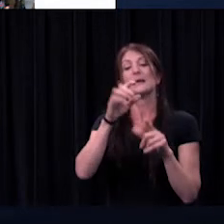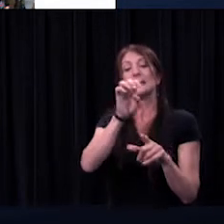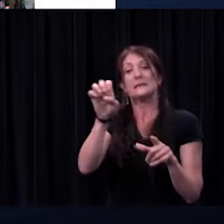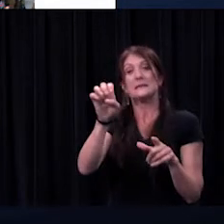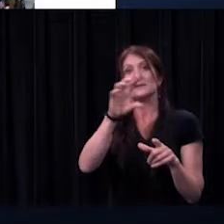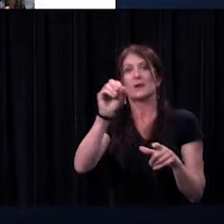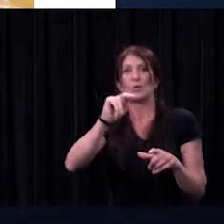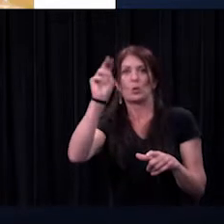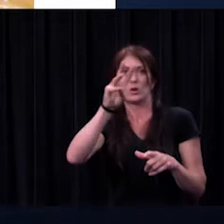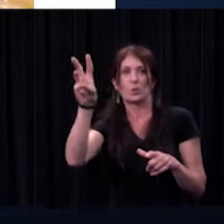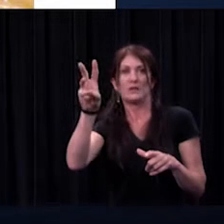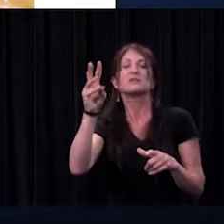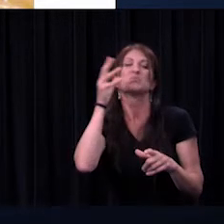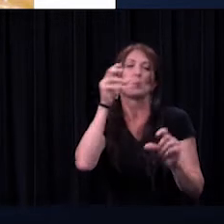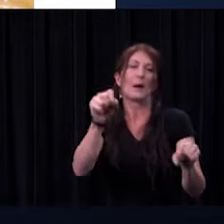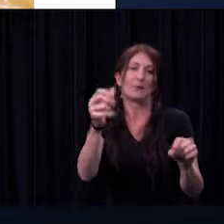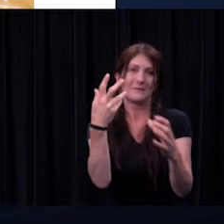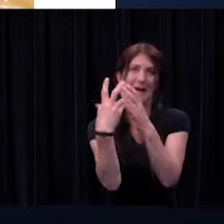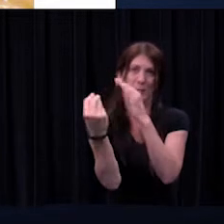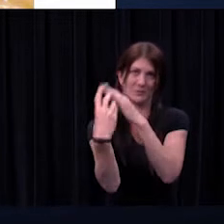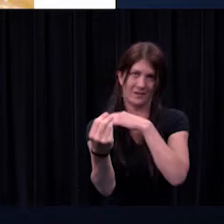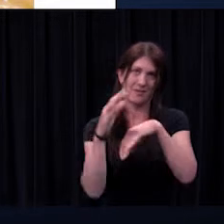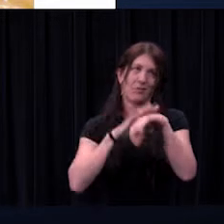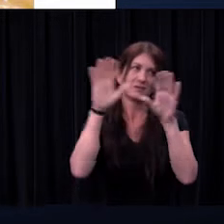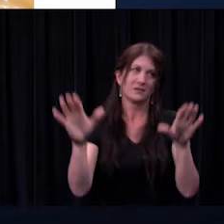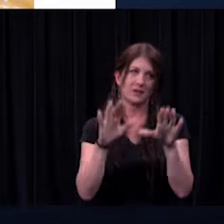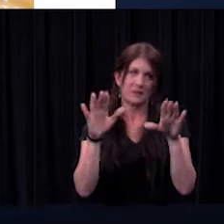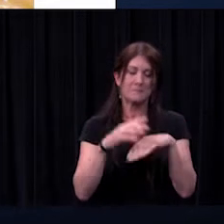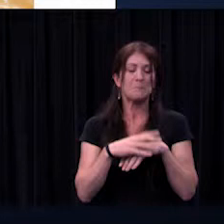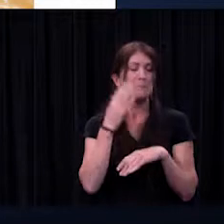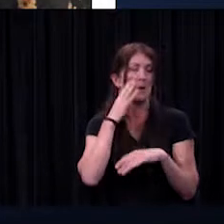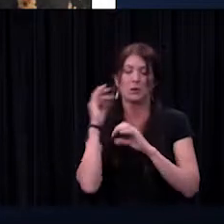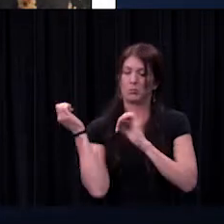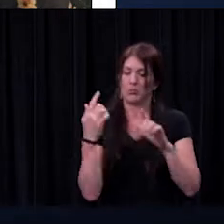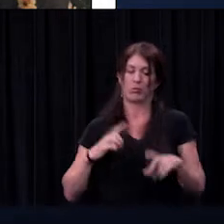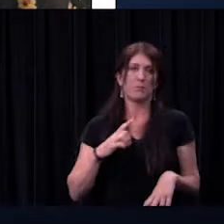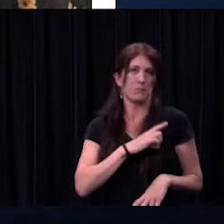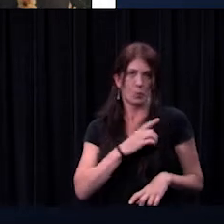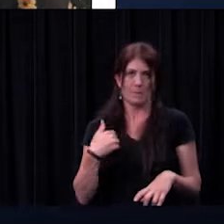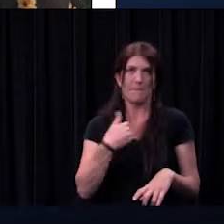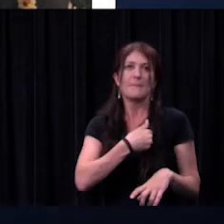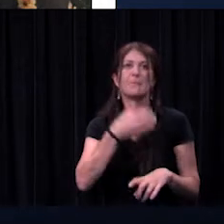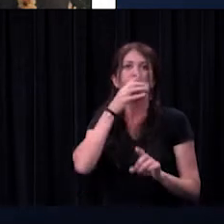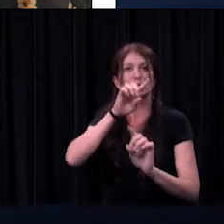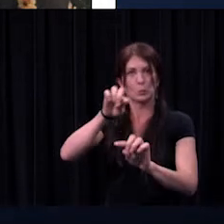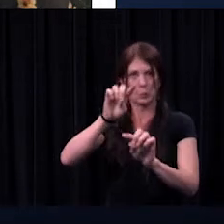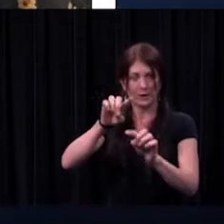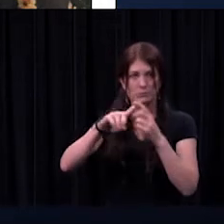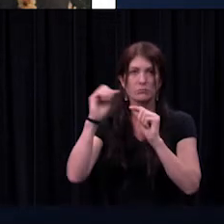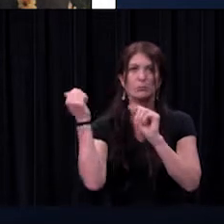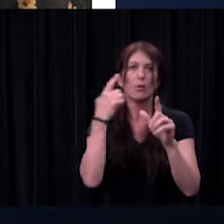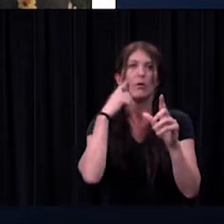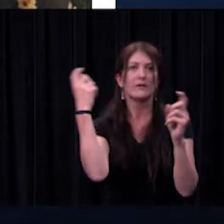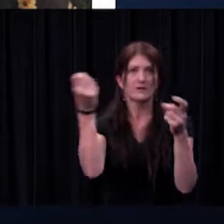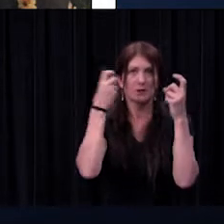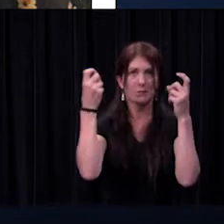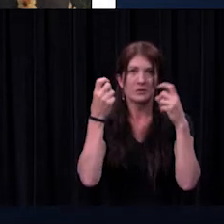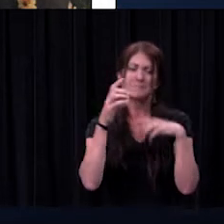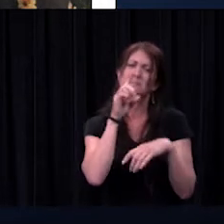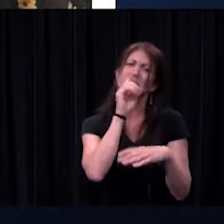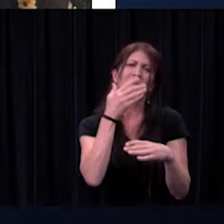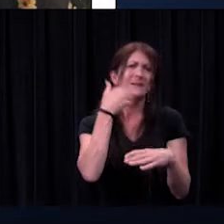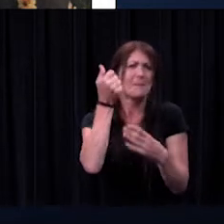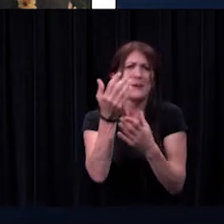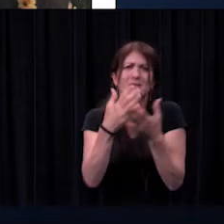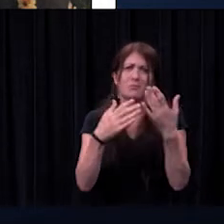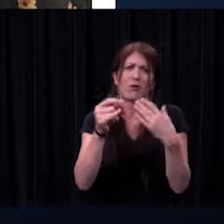Sunday. And I know board members were in attendance at all of the ceremonies. And obviously, just the best part of those ceremonies,